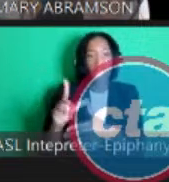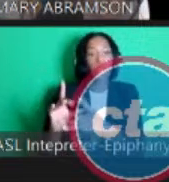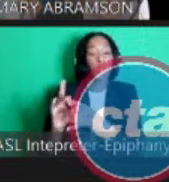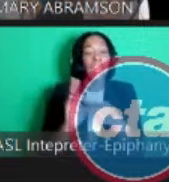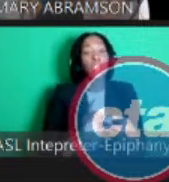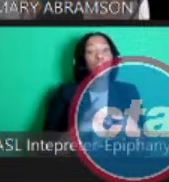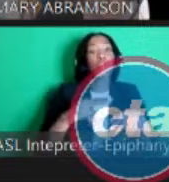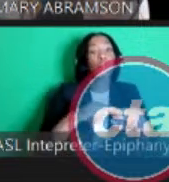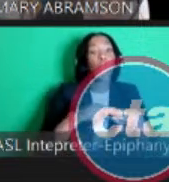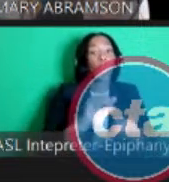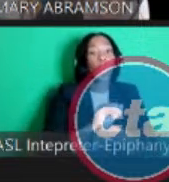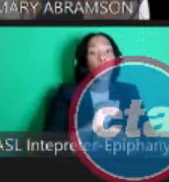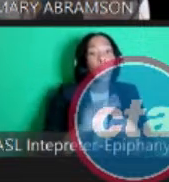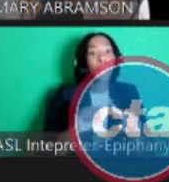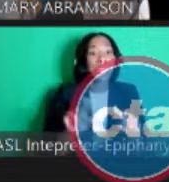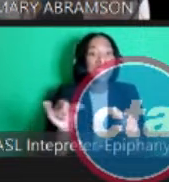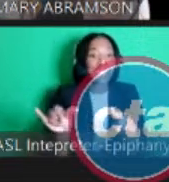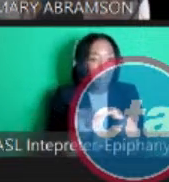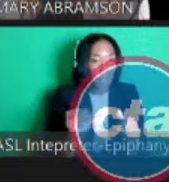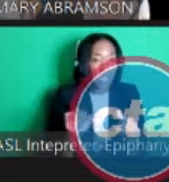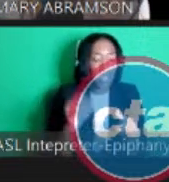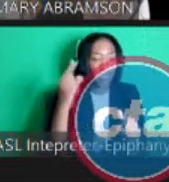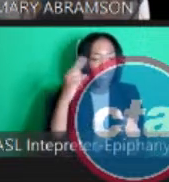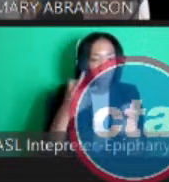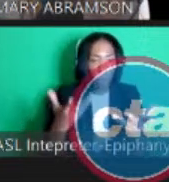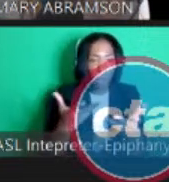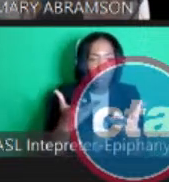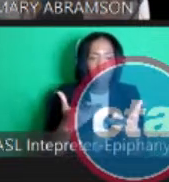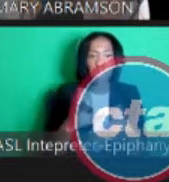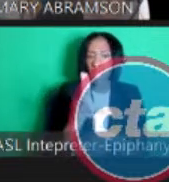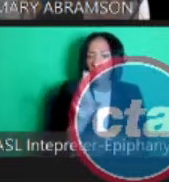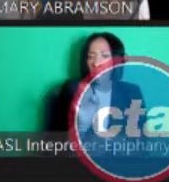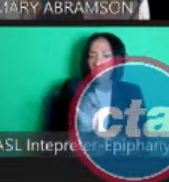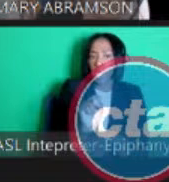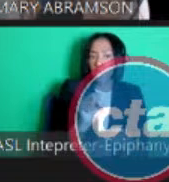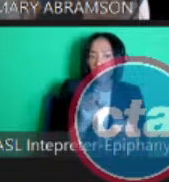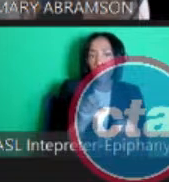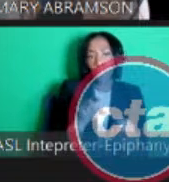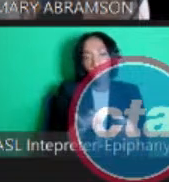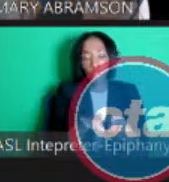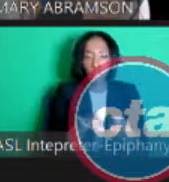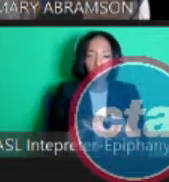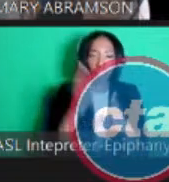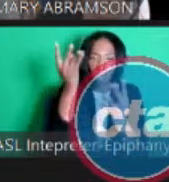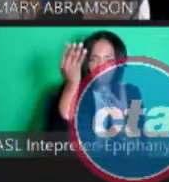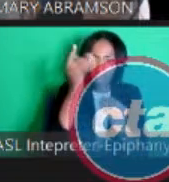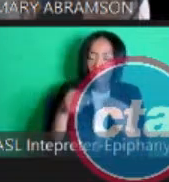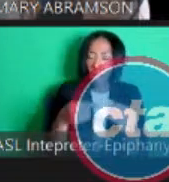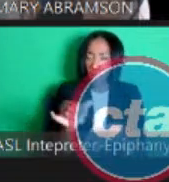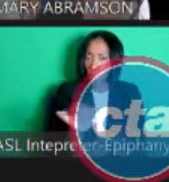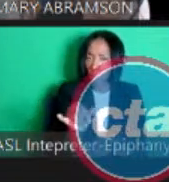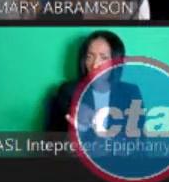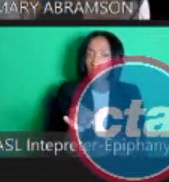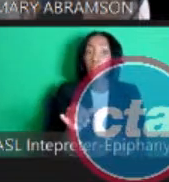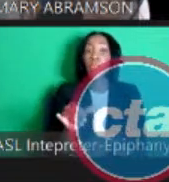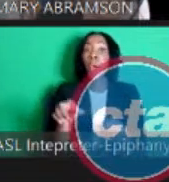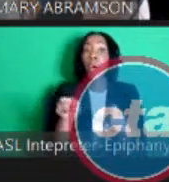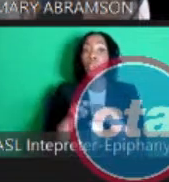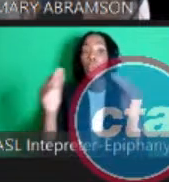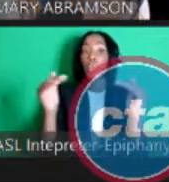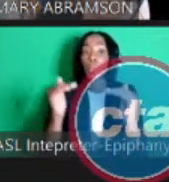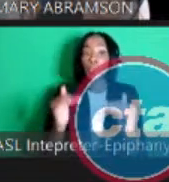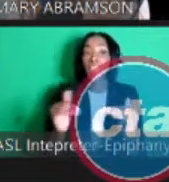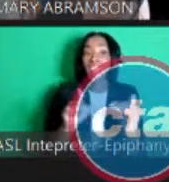work, but very similarly for bus, that's also something that we think about as well. We also are working on level or near